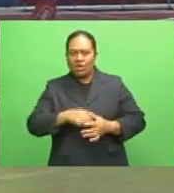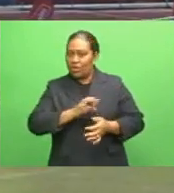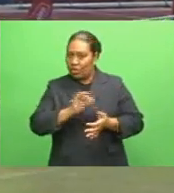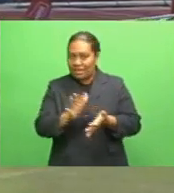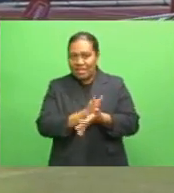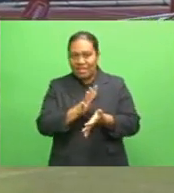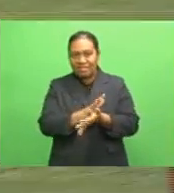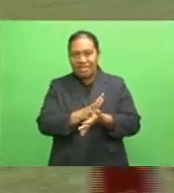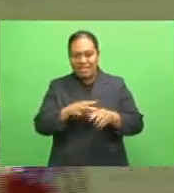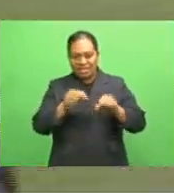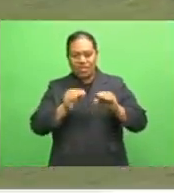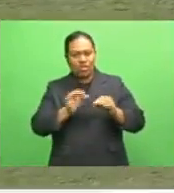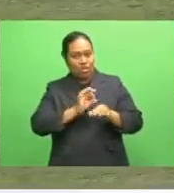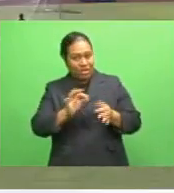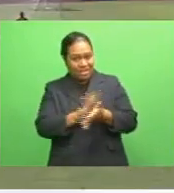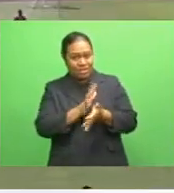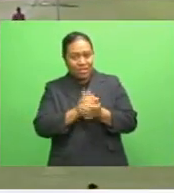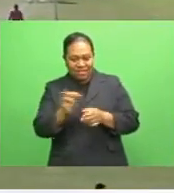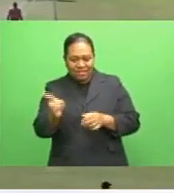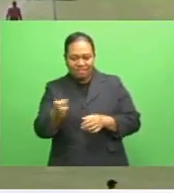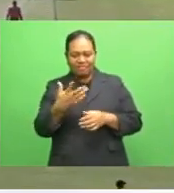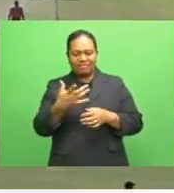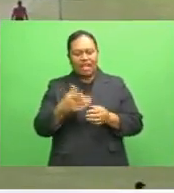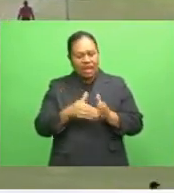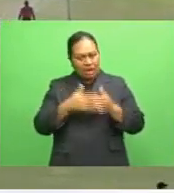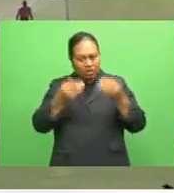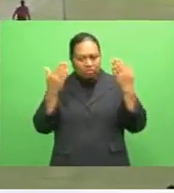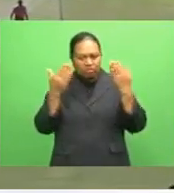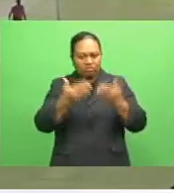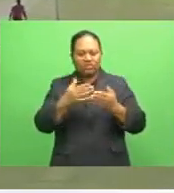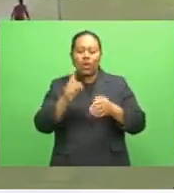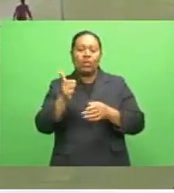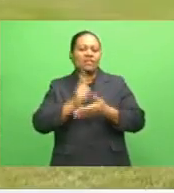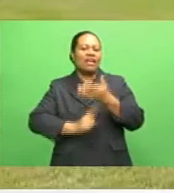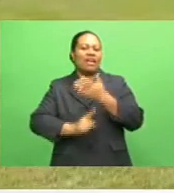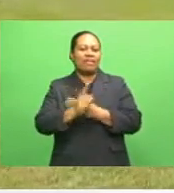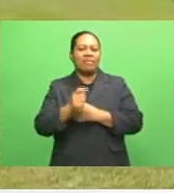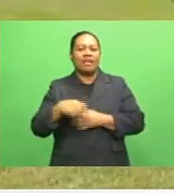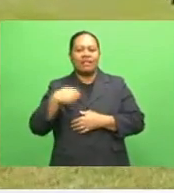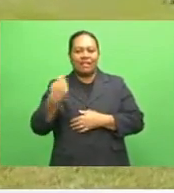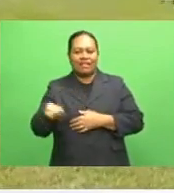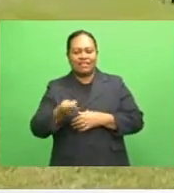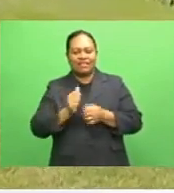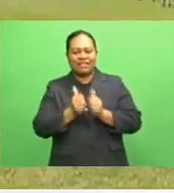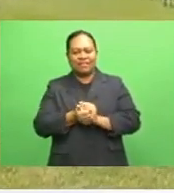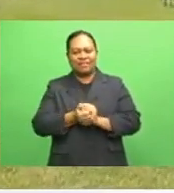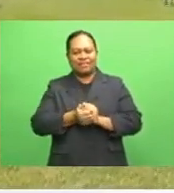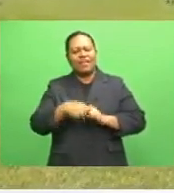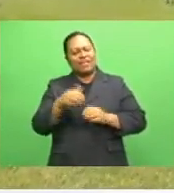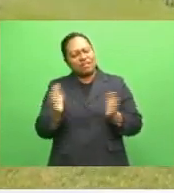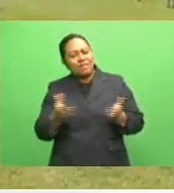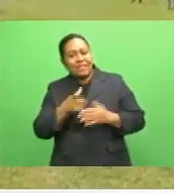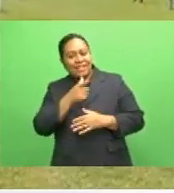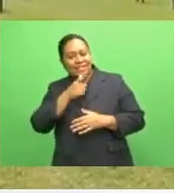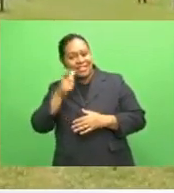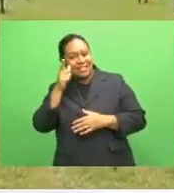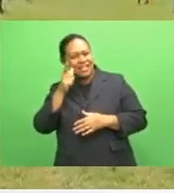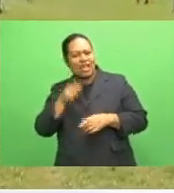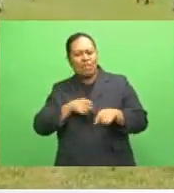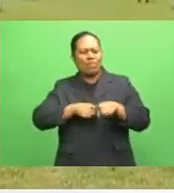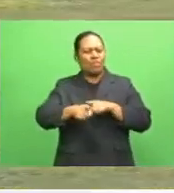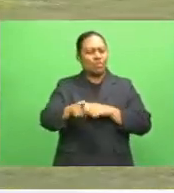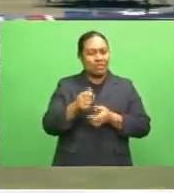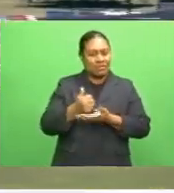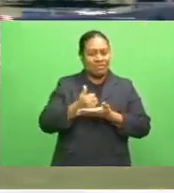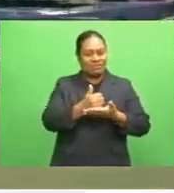coach Ronnie Lal says they will turn their focus to the upcoming National League. After playing so well yesterday, I think so a lot of fans will be